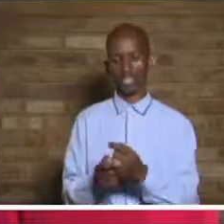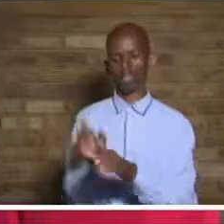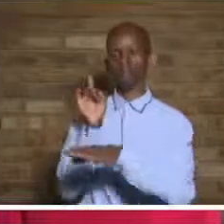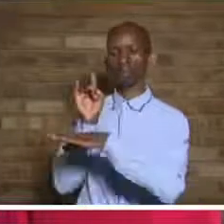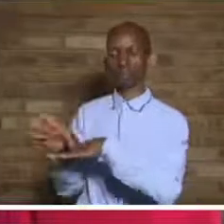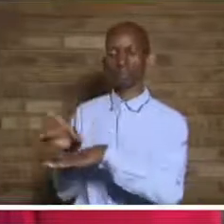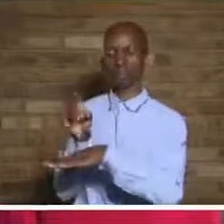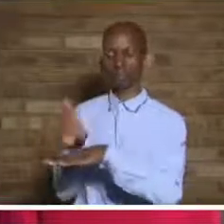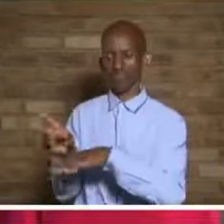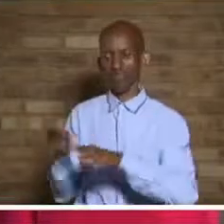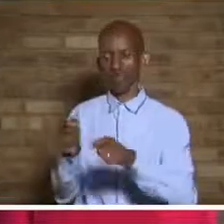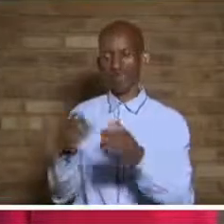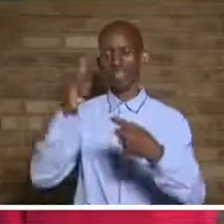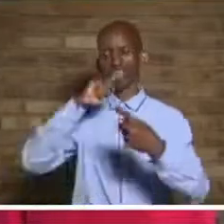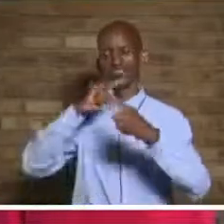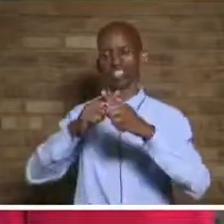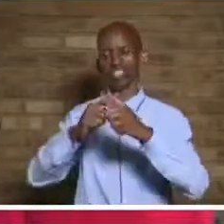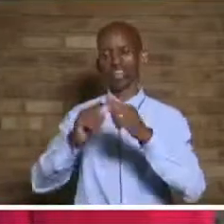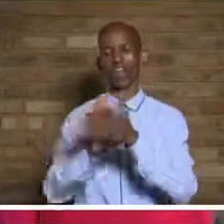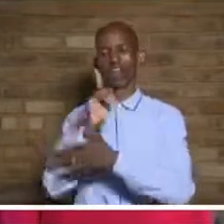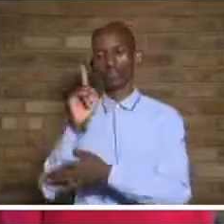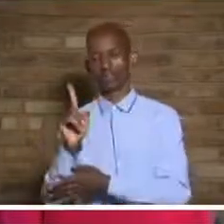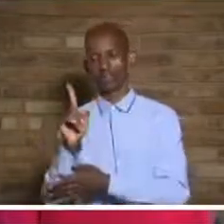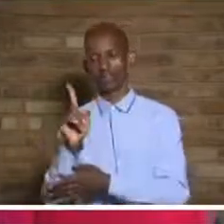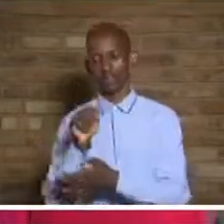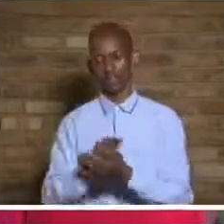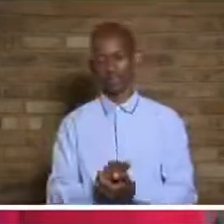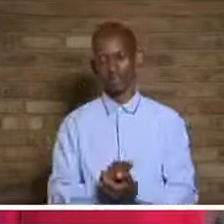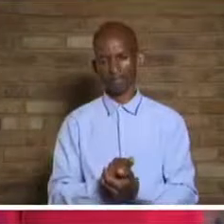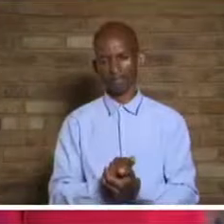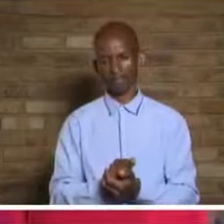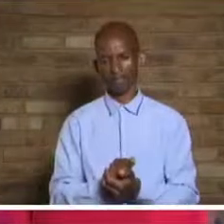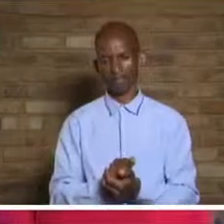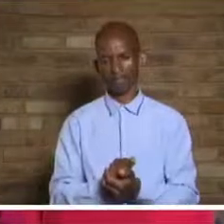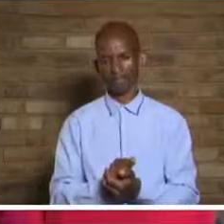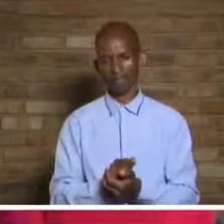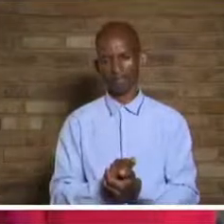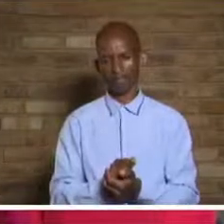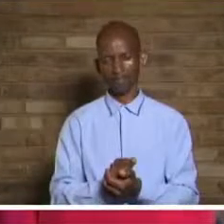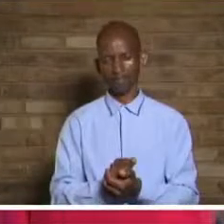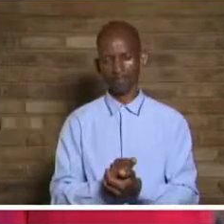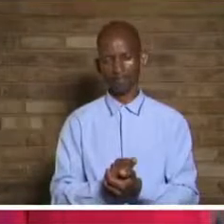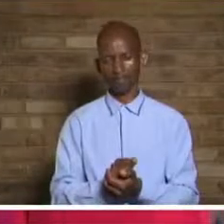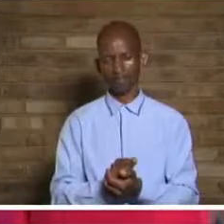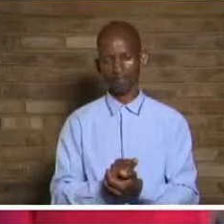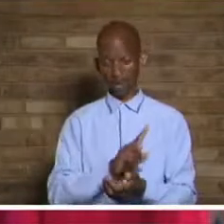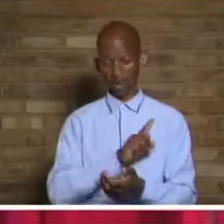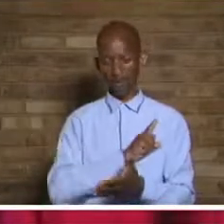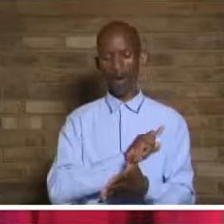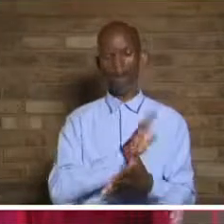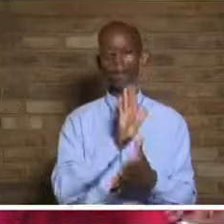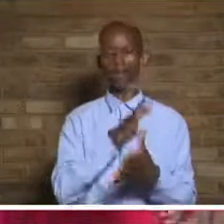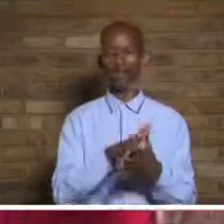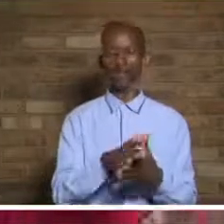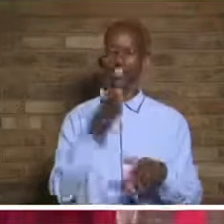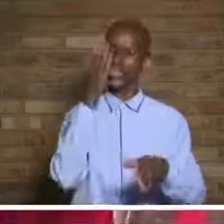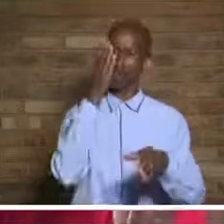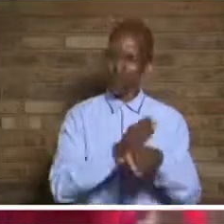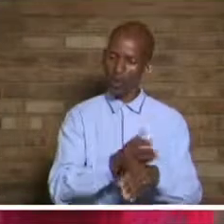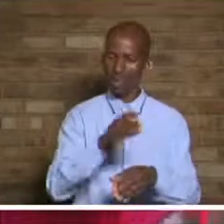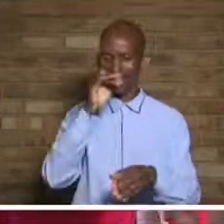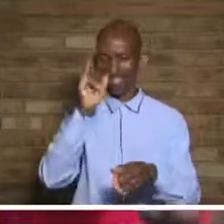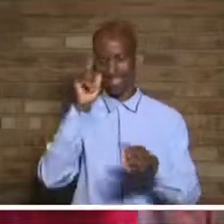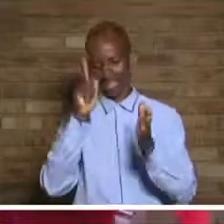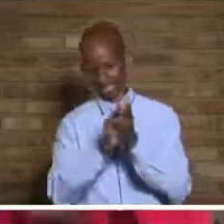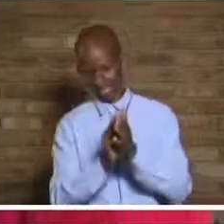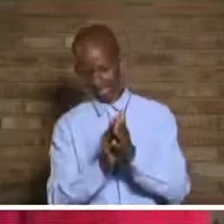request that the police and the army can come to patrol in Ward 11, Ka re ba šoma illegally, re tlo wela le ka mo fasa